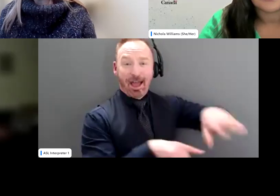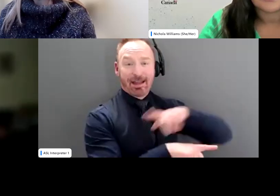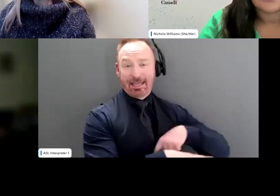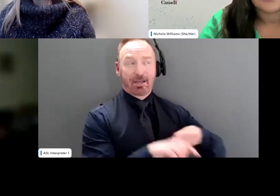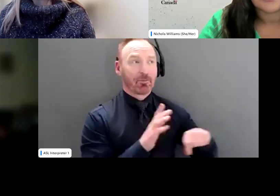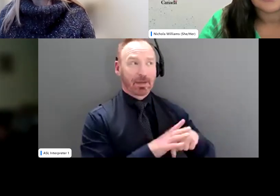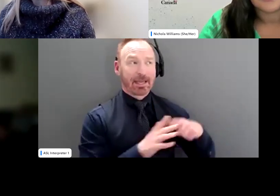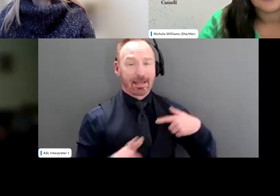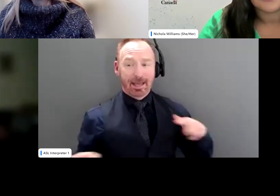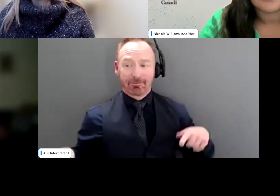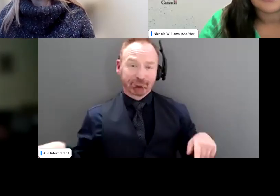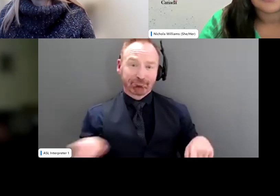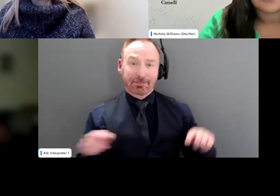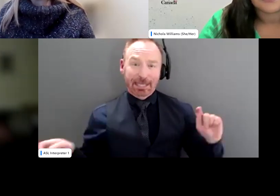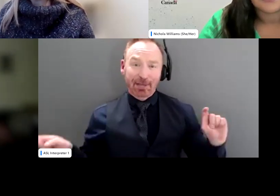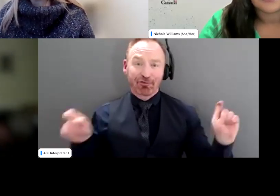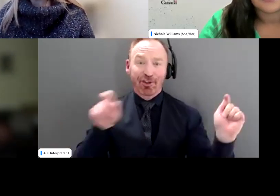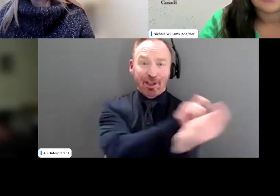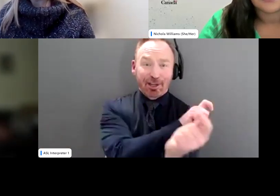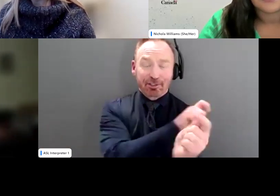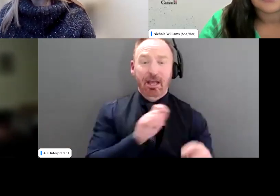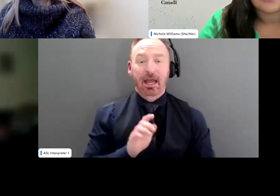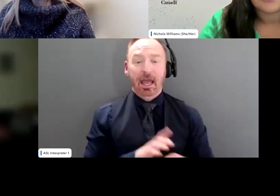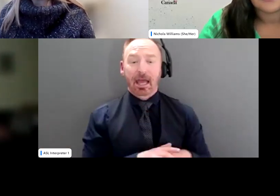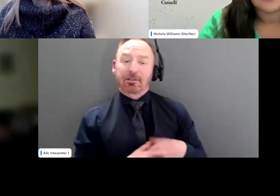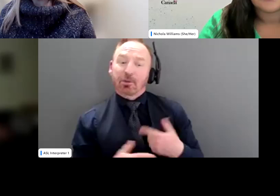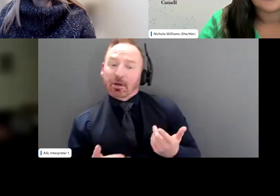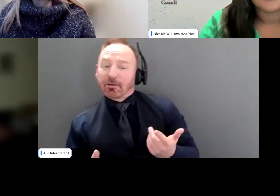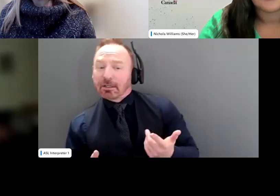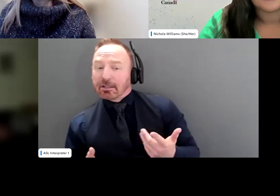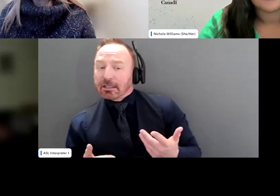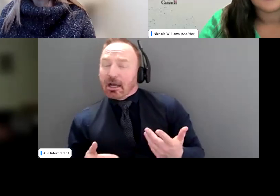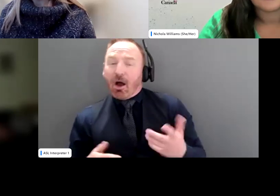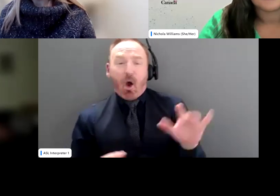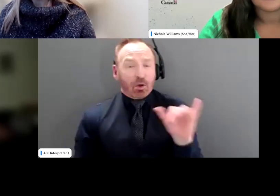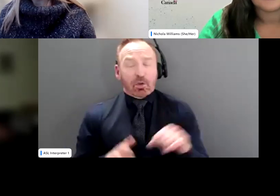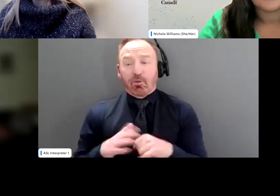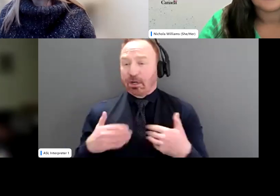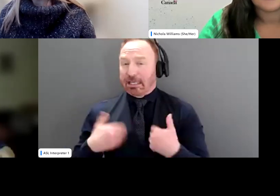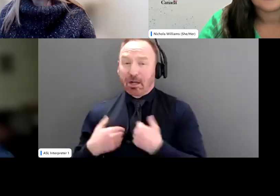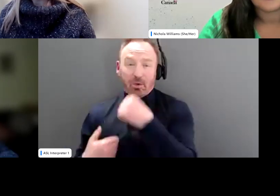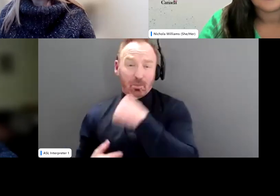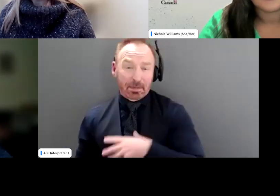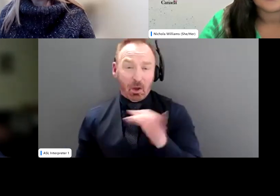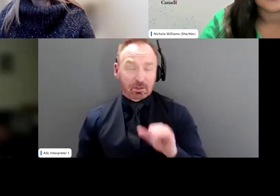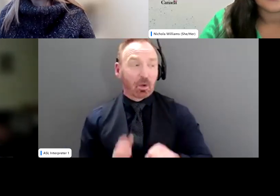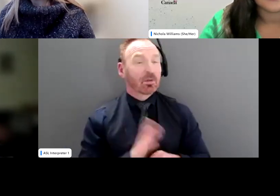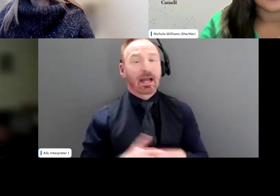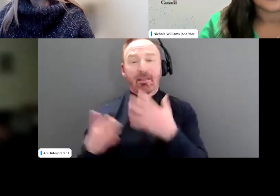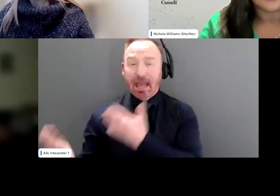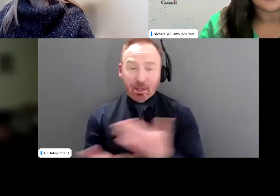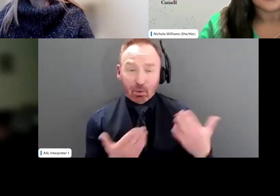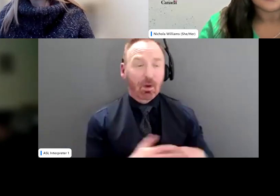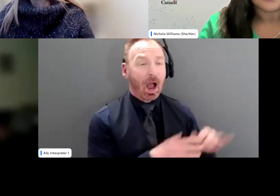are facing, as well as younger women as well. So thank you all. Thank you for our interpreters. We will, as I say, get